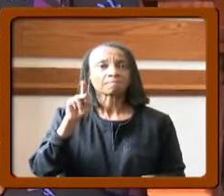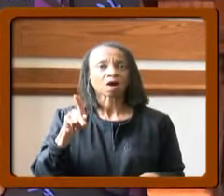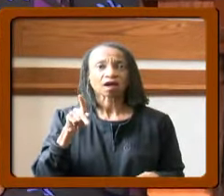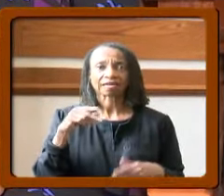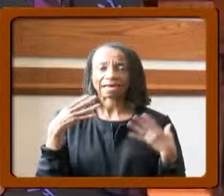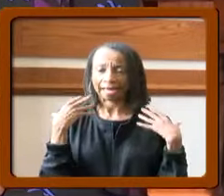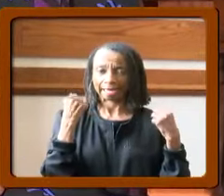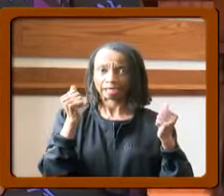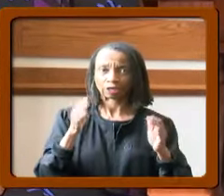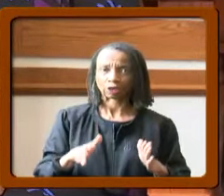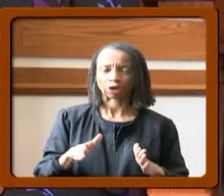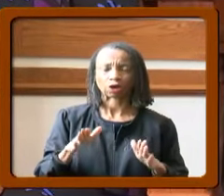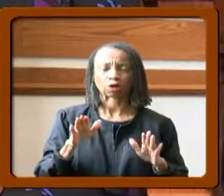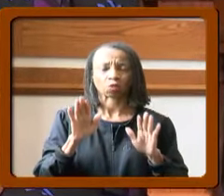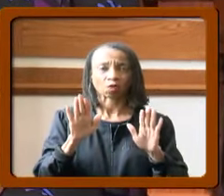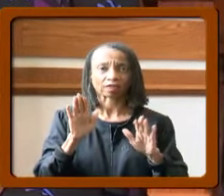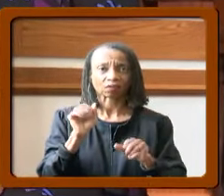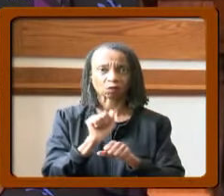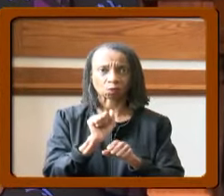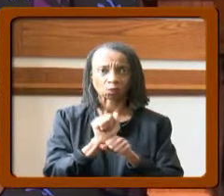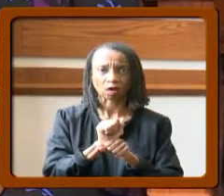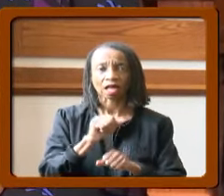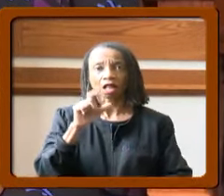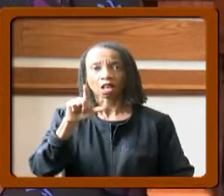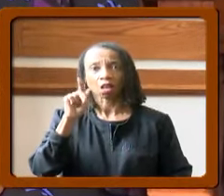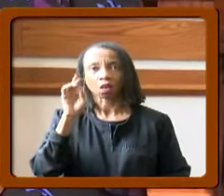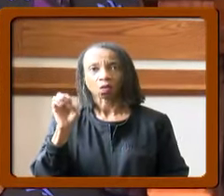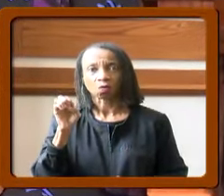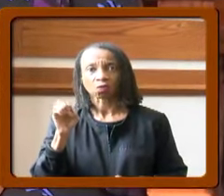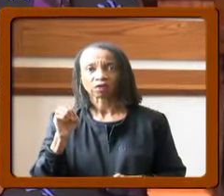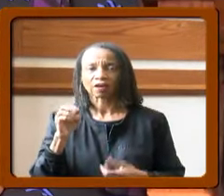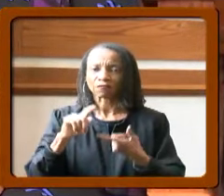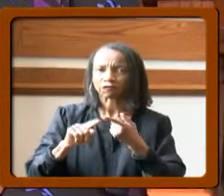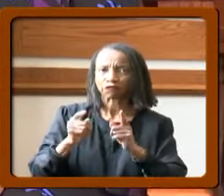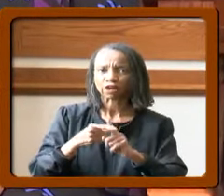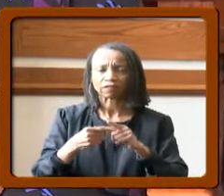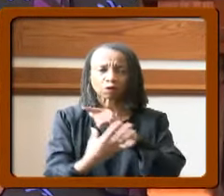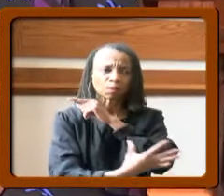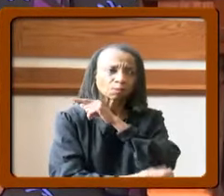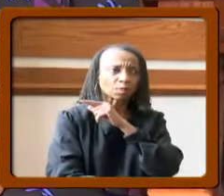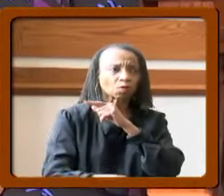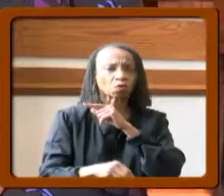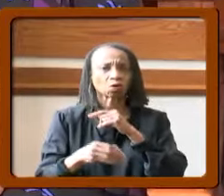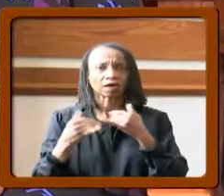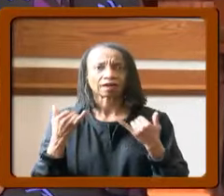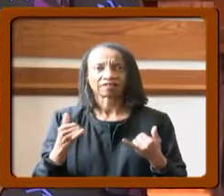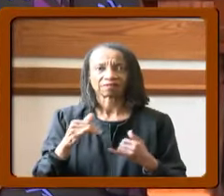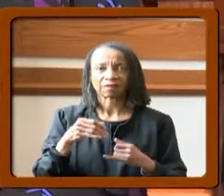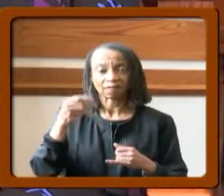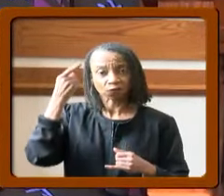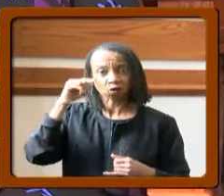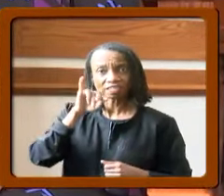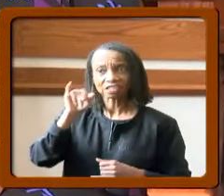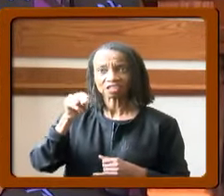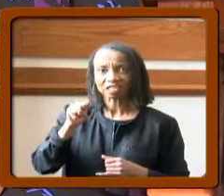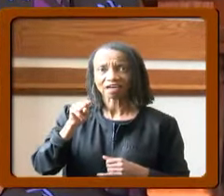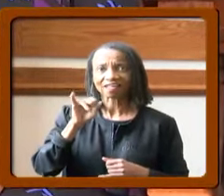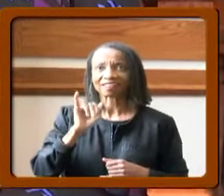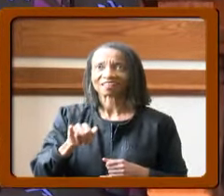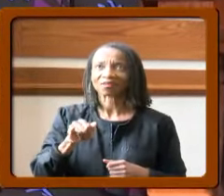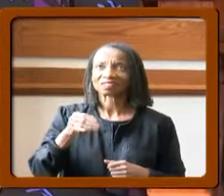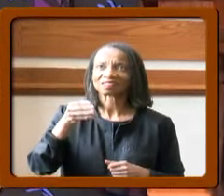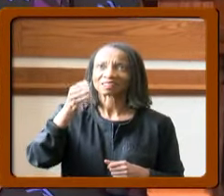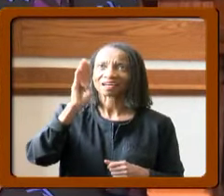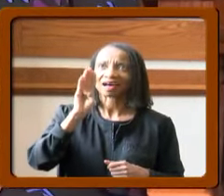worker of great signs and wonders. For Luke, he was the friend of the poor, the outcast, the oppressed. But for John, he was God's